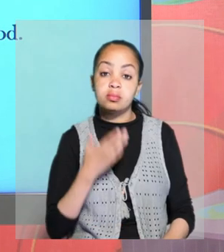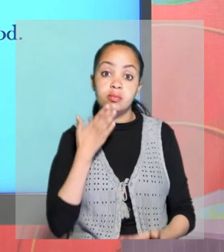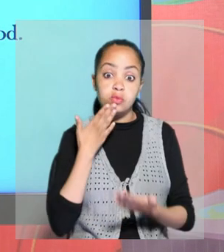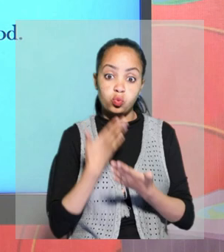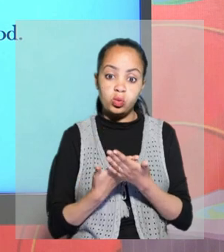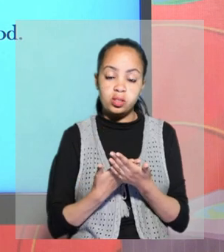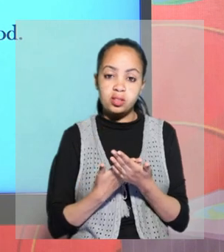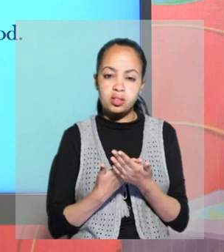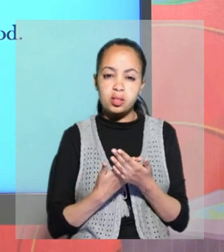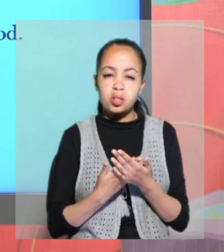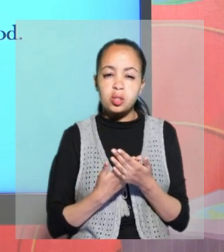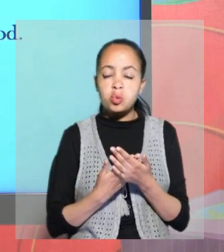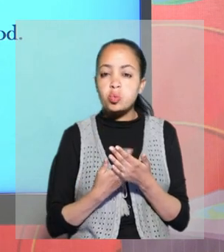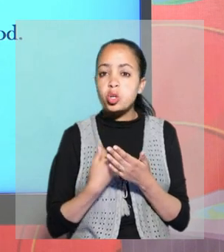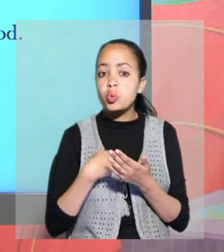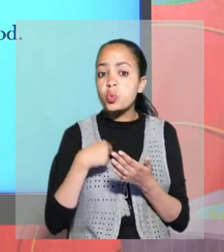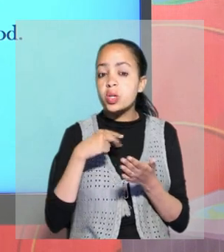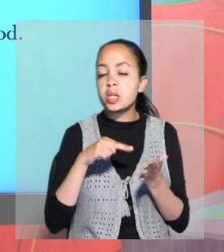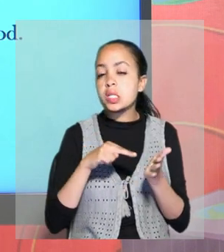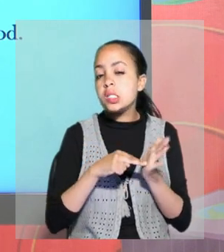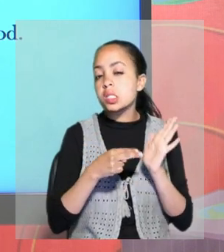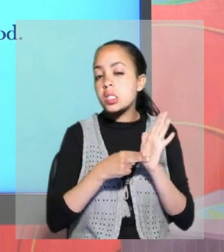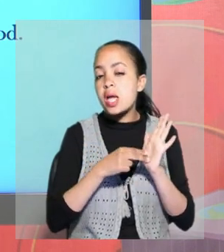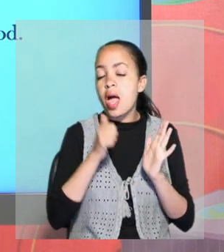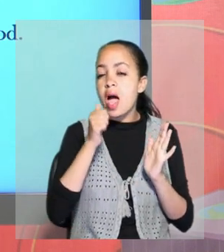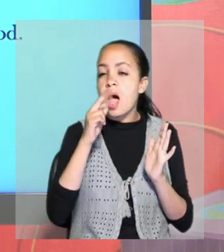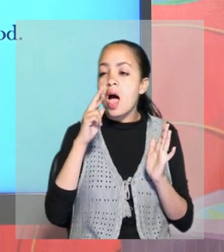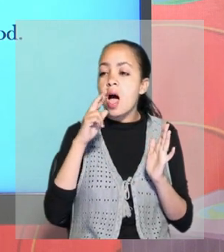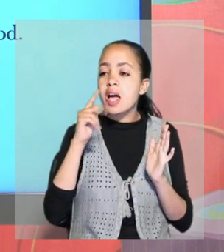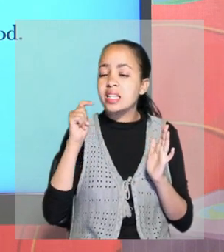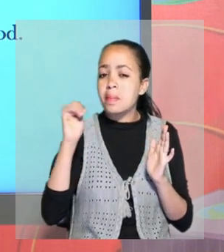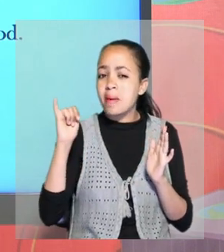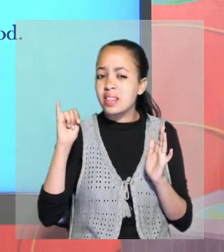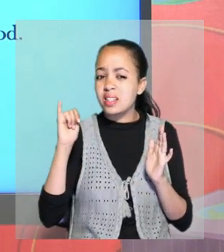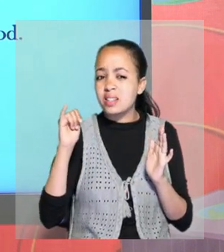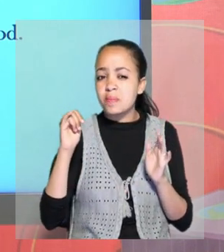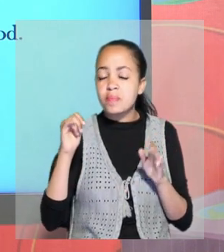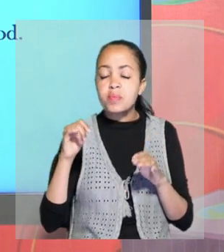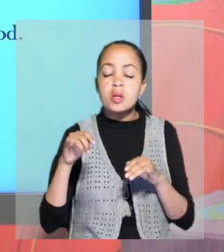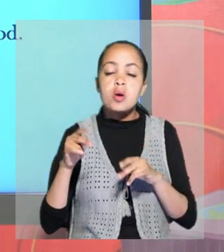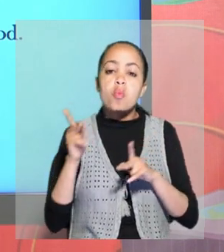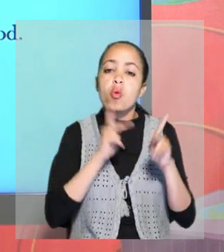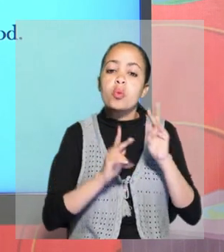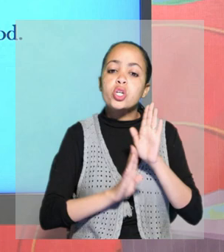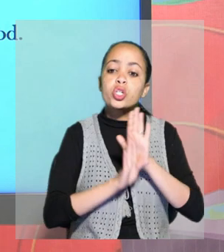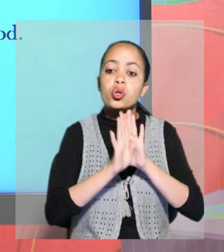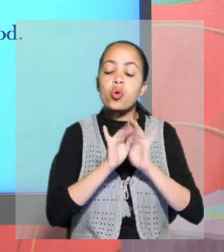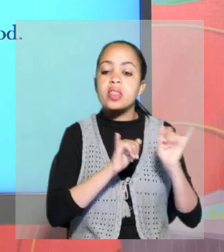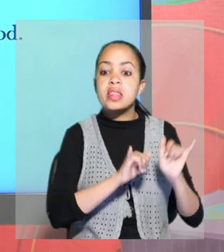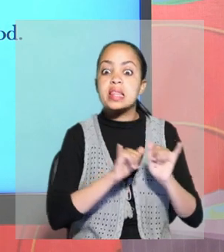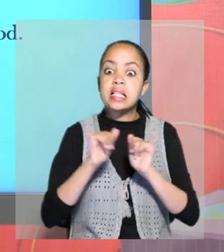Well done. When we say arithmetic, population grow by the same fixed number.